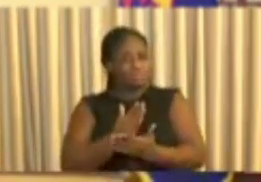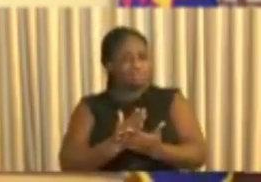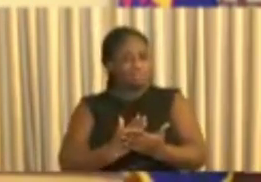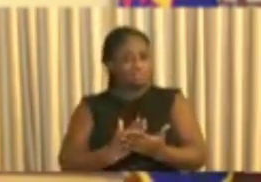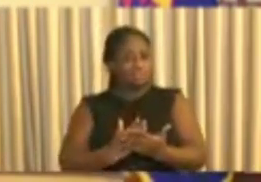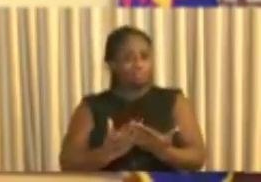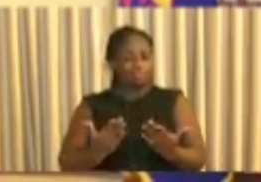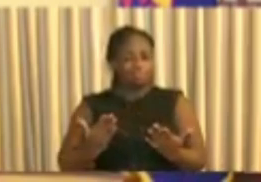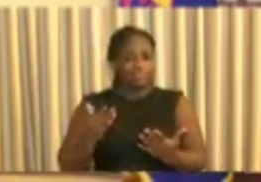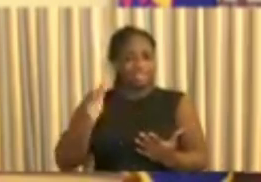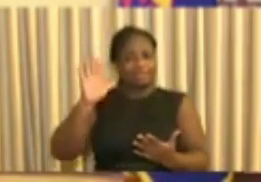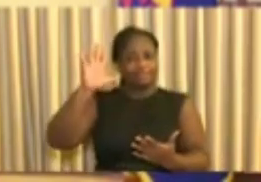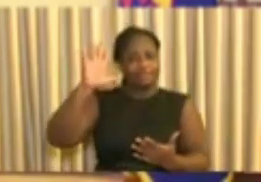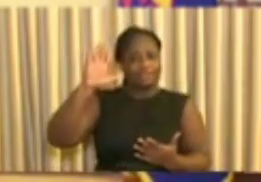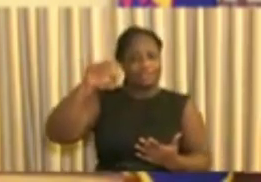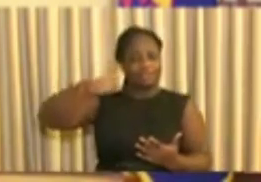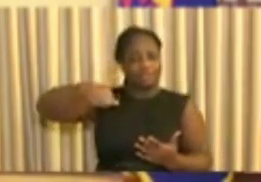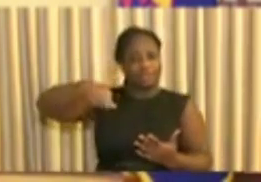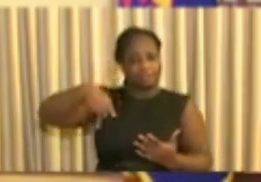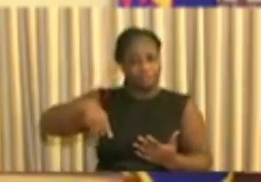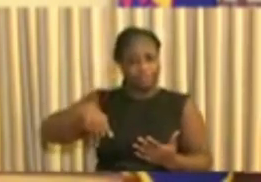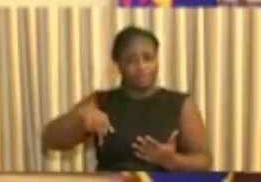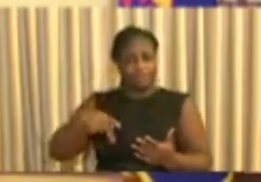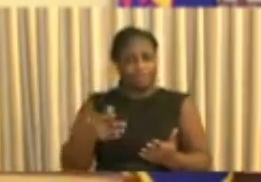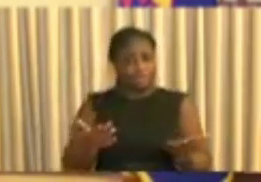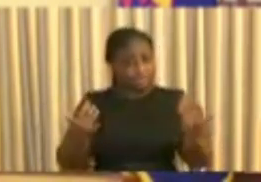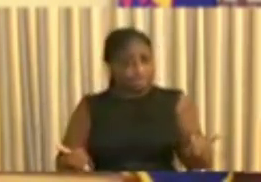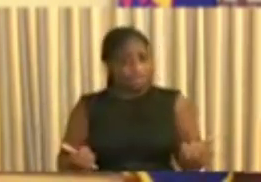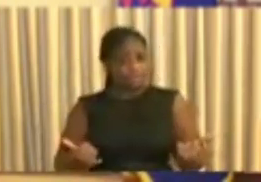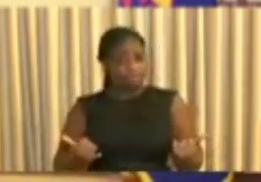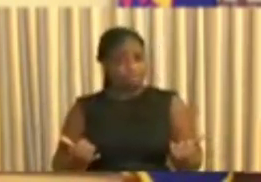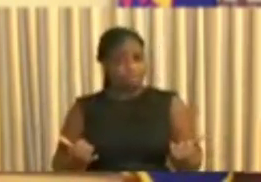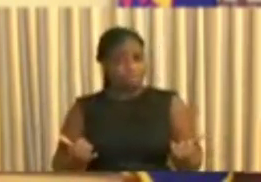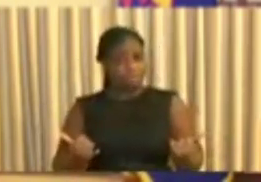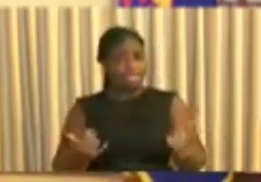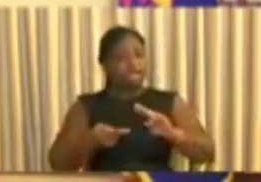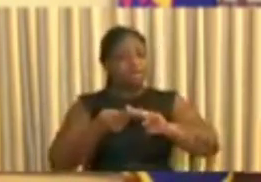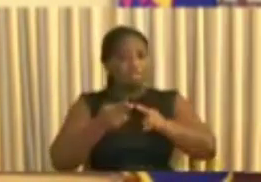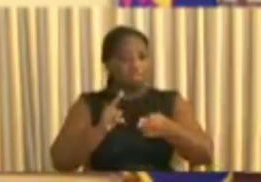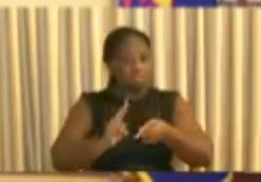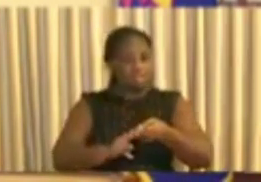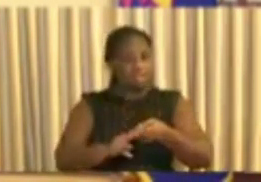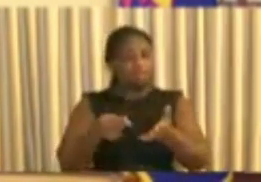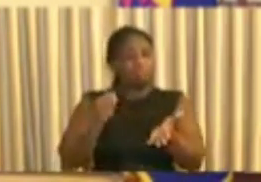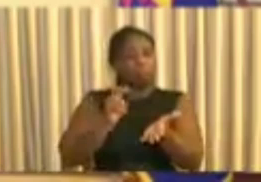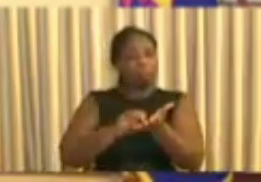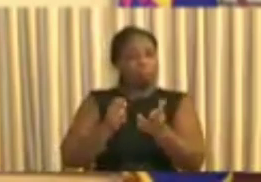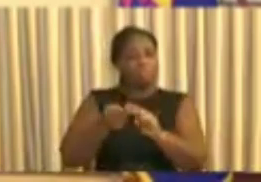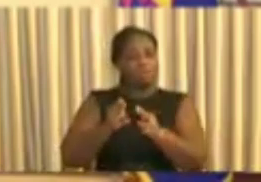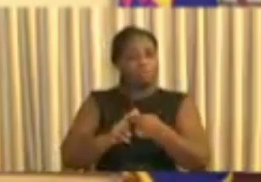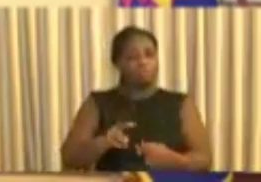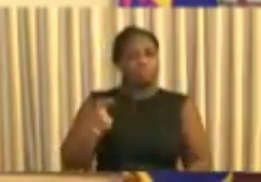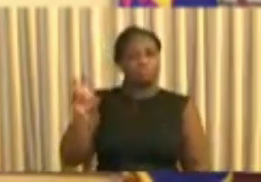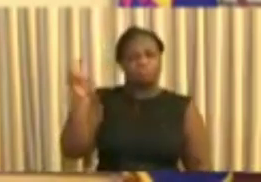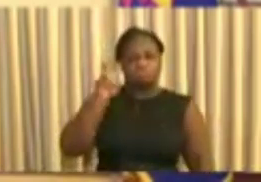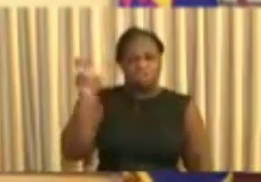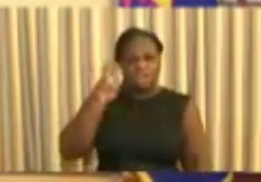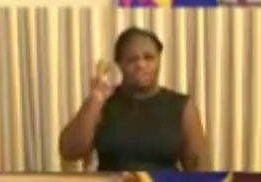Sunday, 5th April, our current situation is such that we have recorded a total